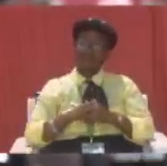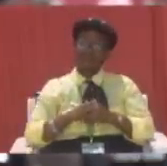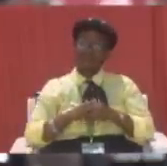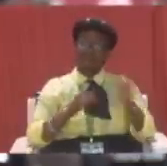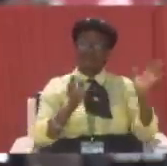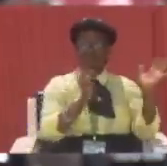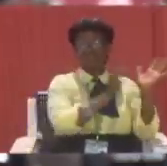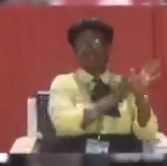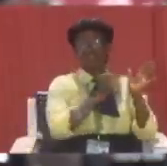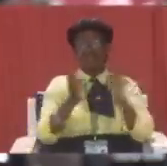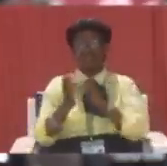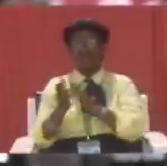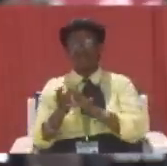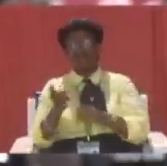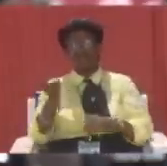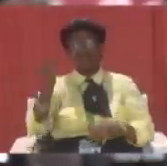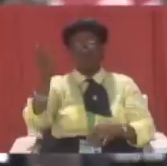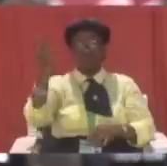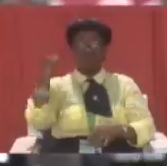Jesus was a sign